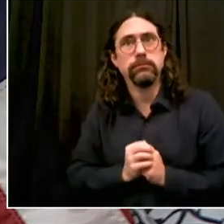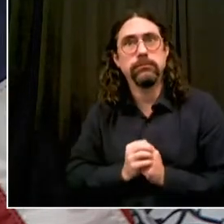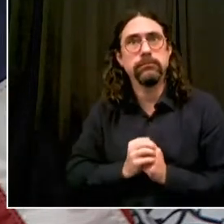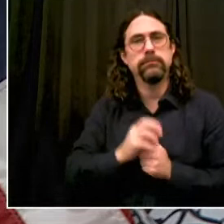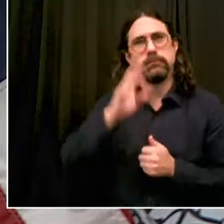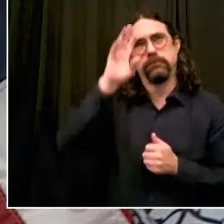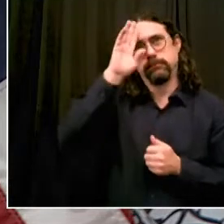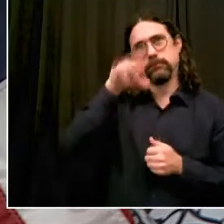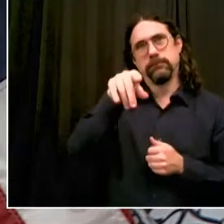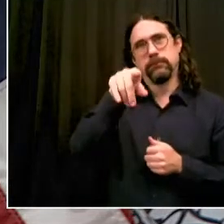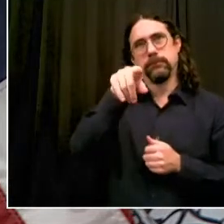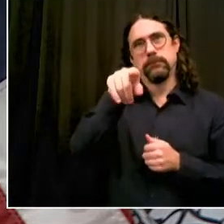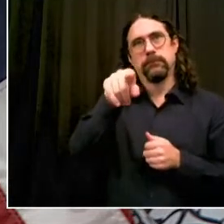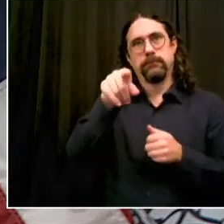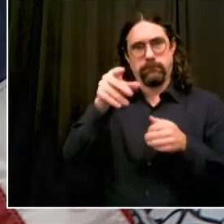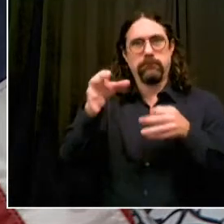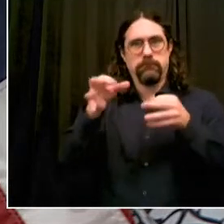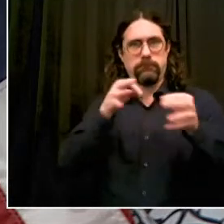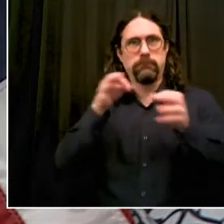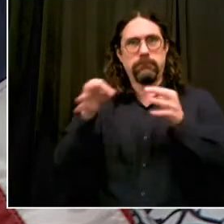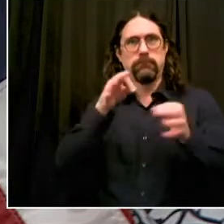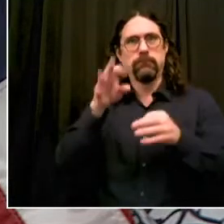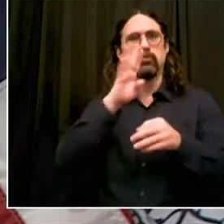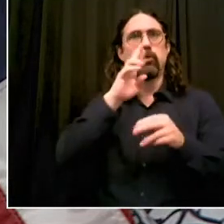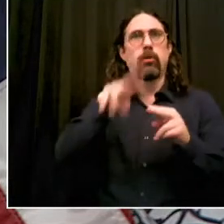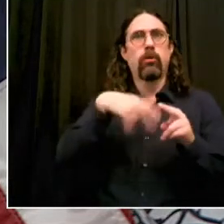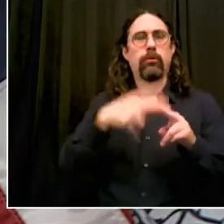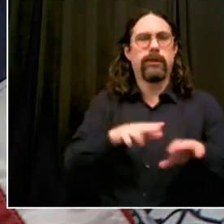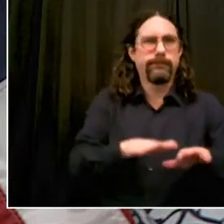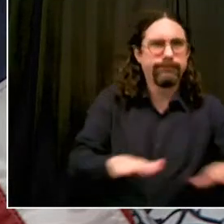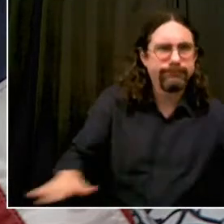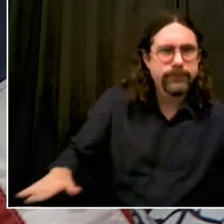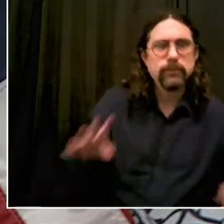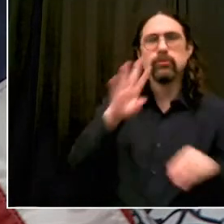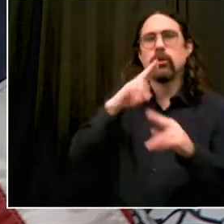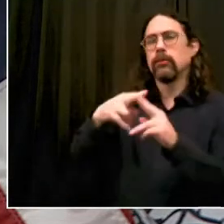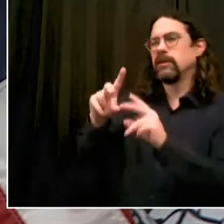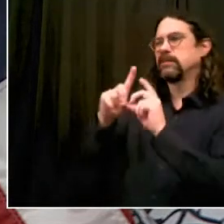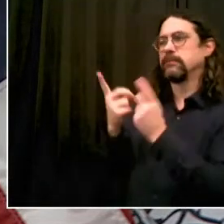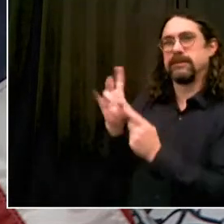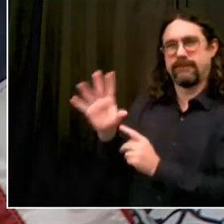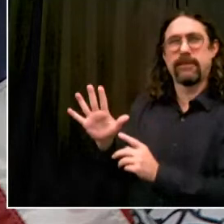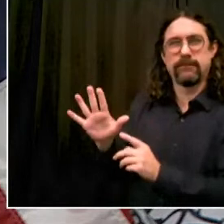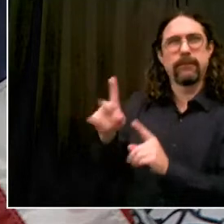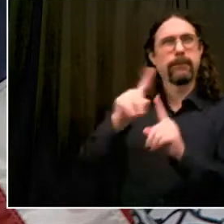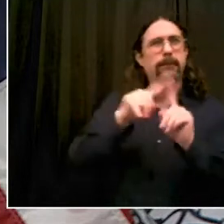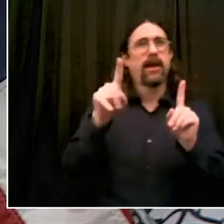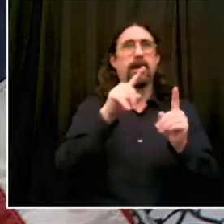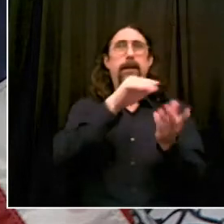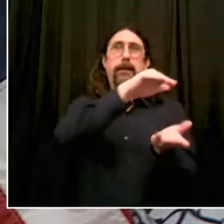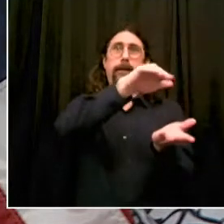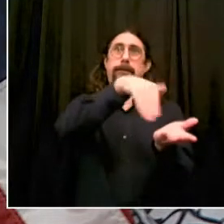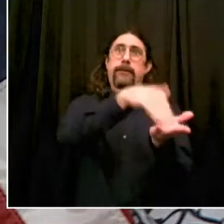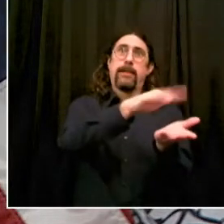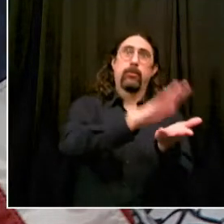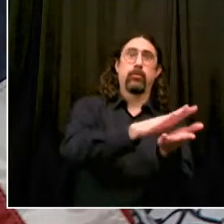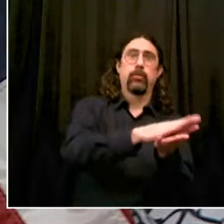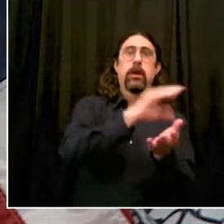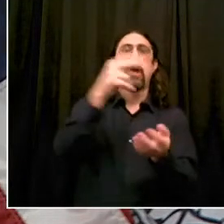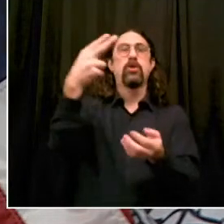up the testing capacity, or are you going to use that space potentially for other grade level students? I know that's